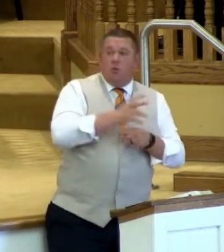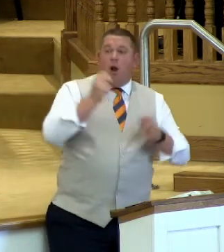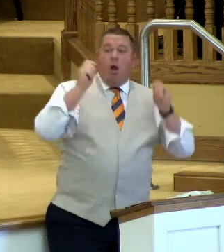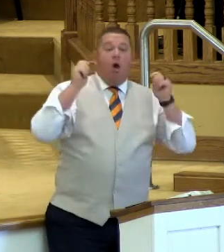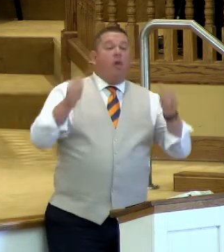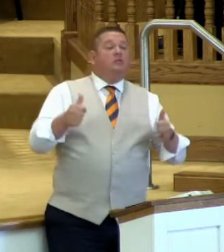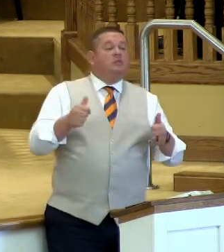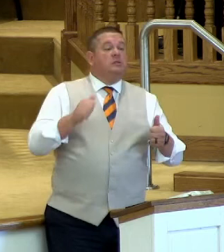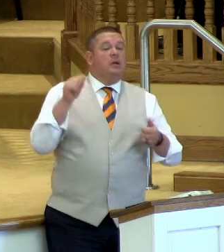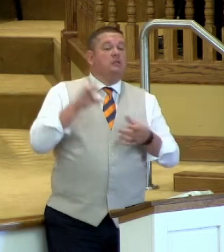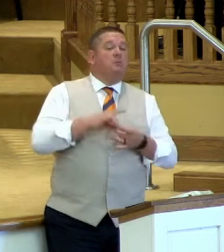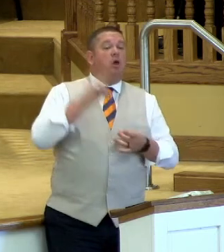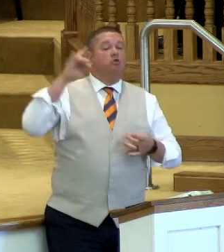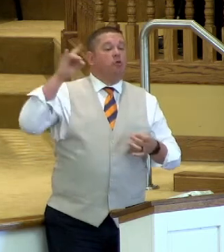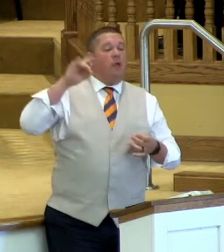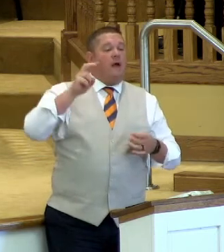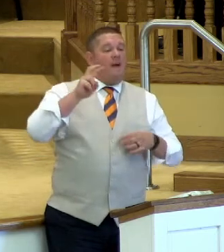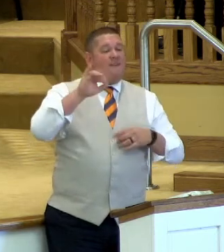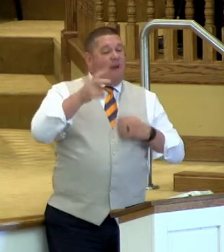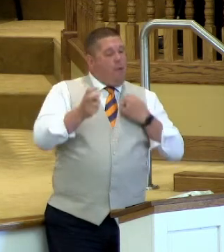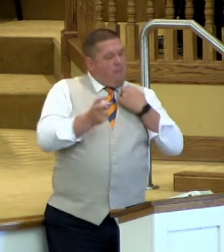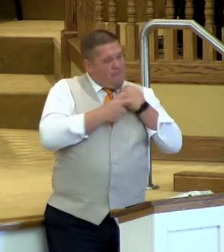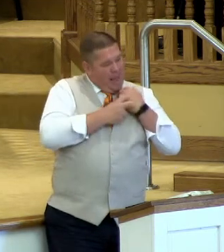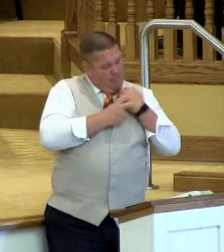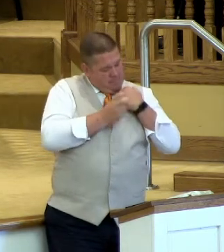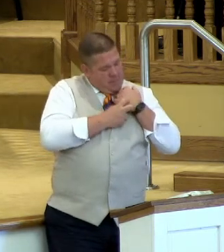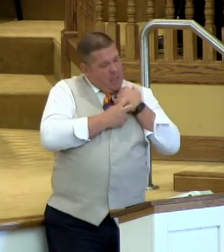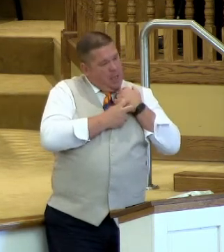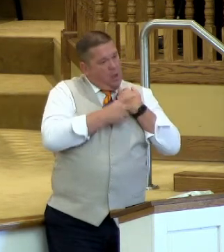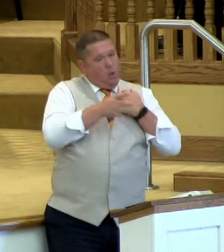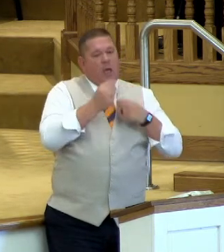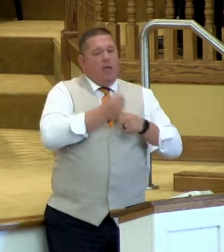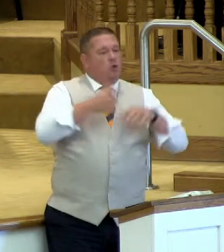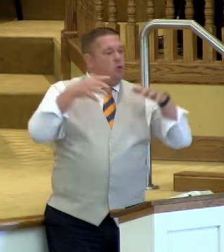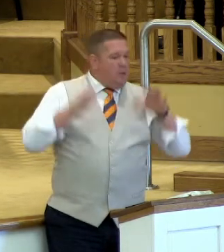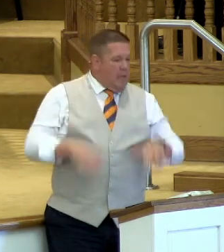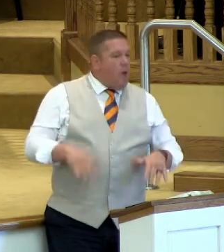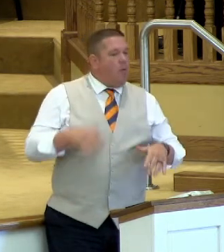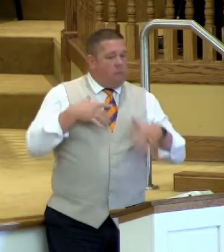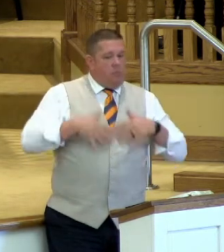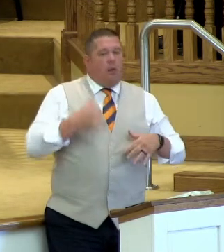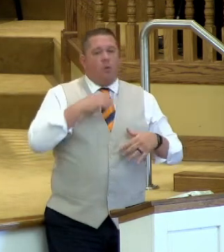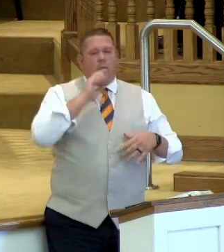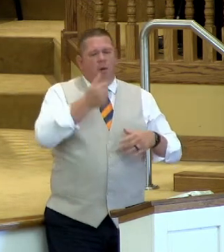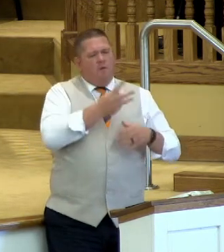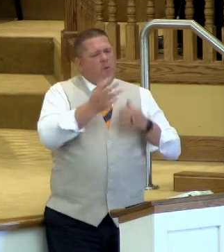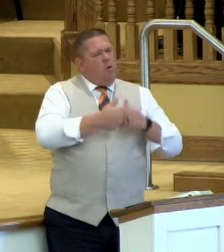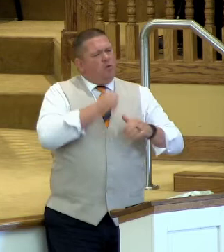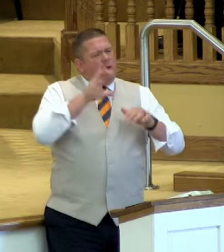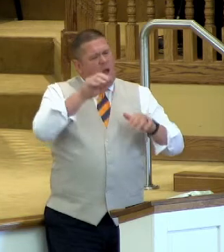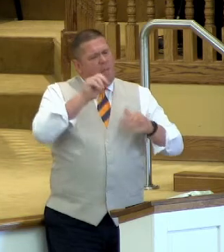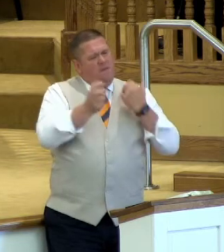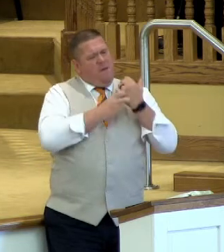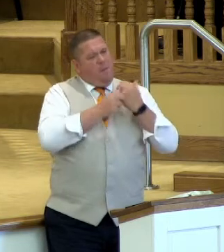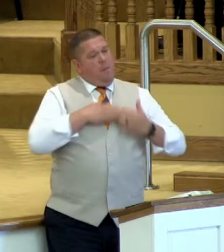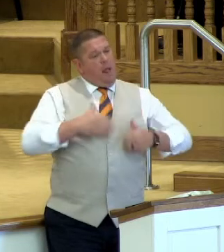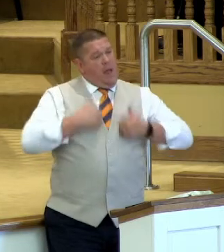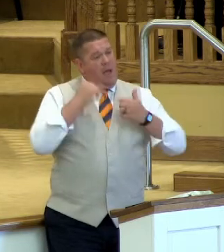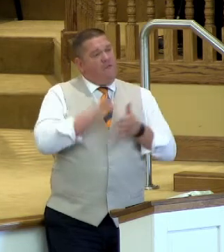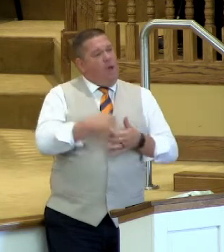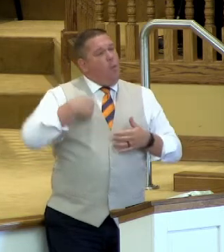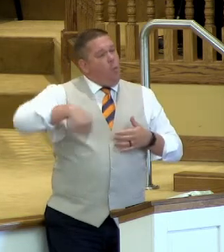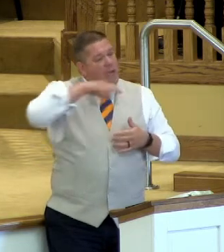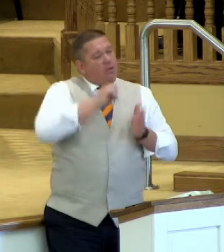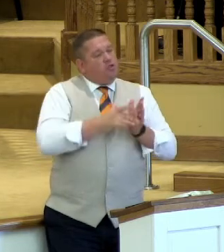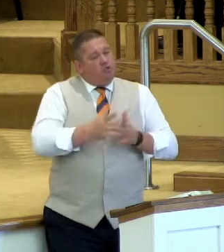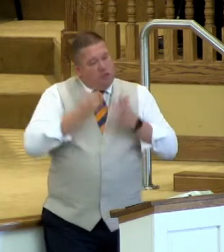all of a sudden a spiritual viper can bite you and get you down. And today I want to talk about a few of the most common vipers that I've seen in my life that